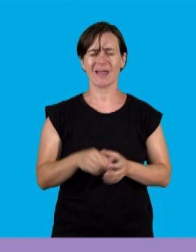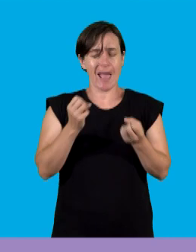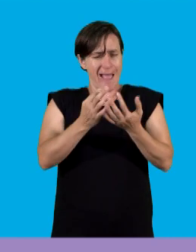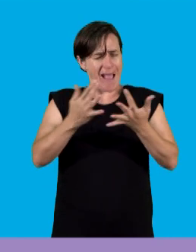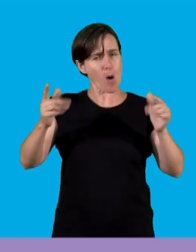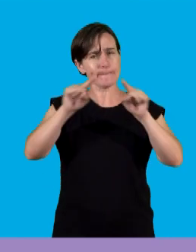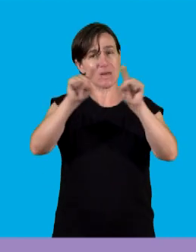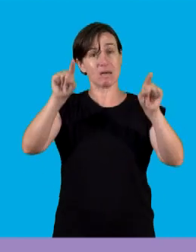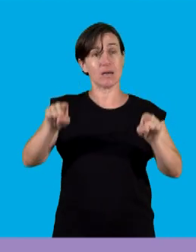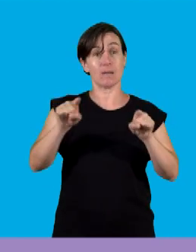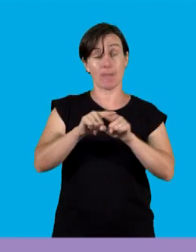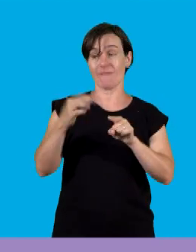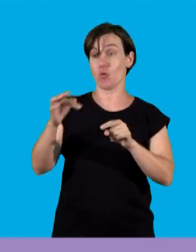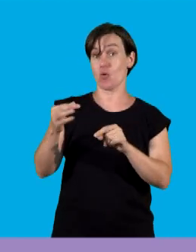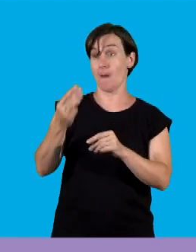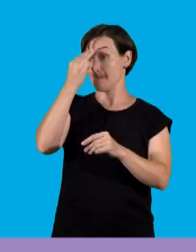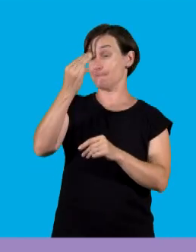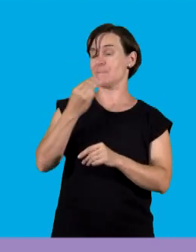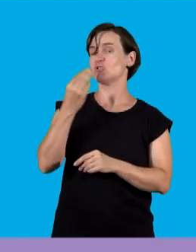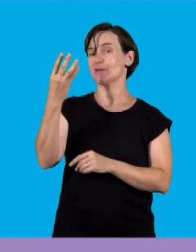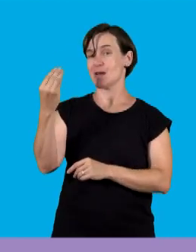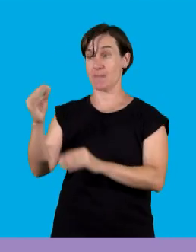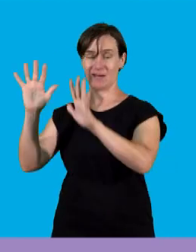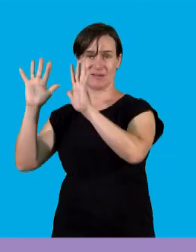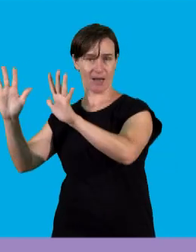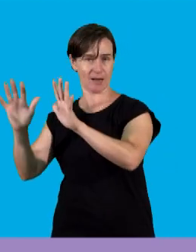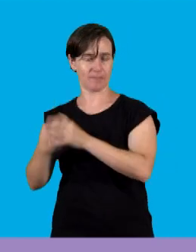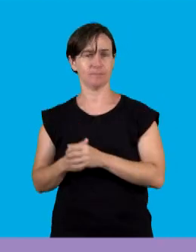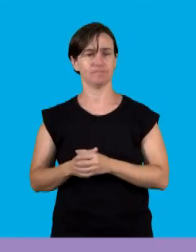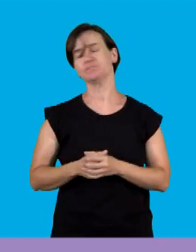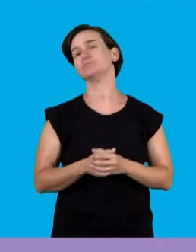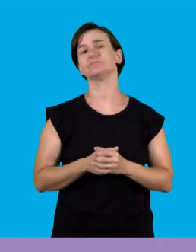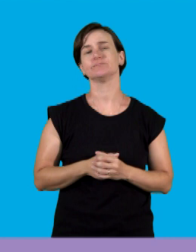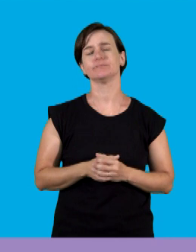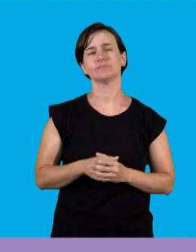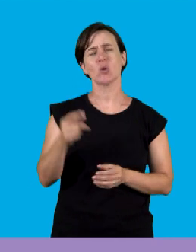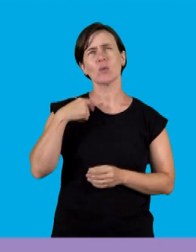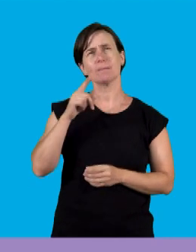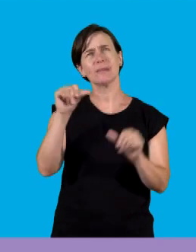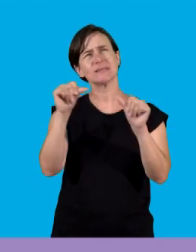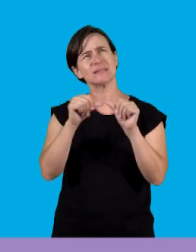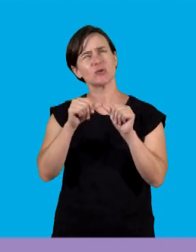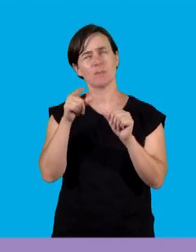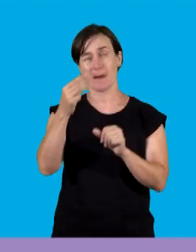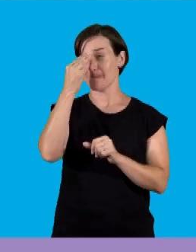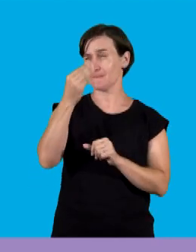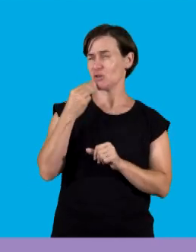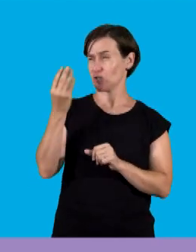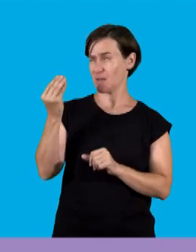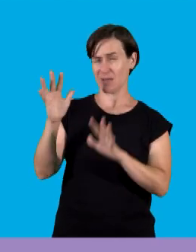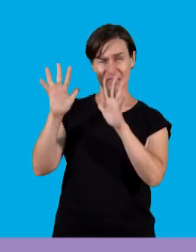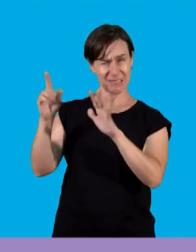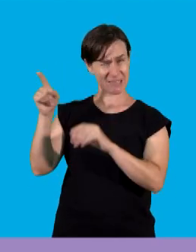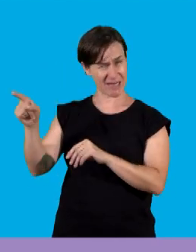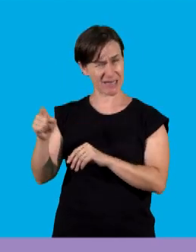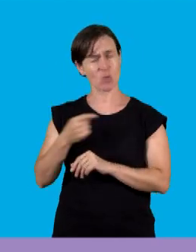how many blocks will make up the 10th figure. Of course, for us to make up or to find the number of blocks in that 10th figure,